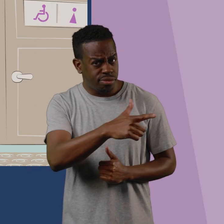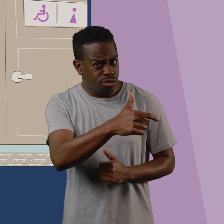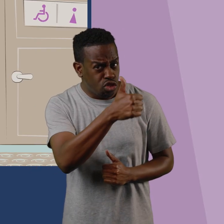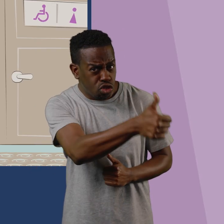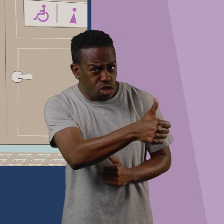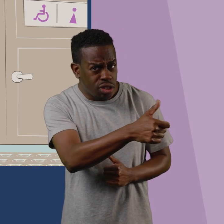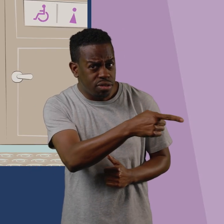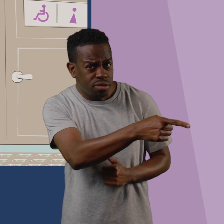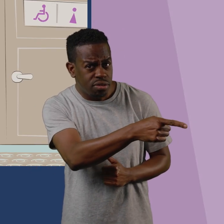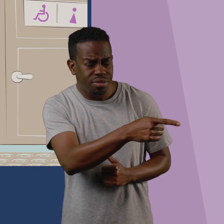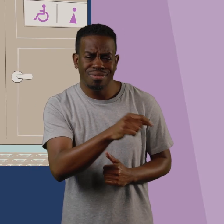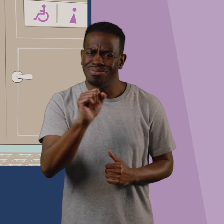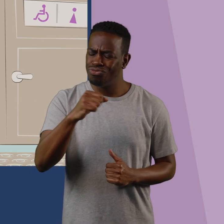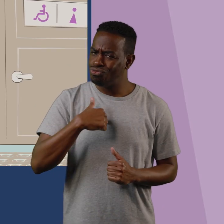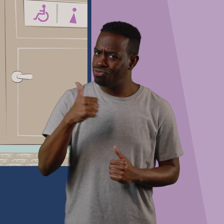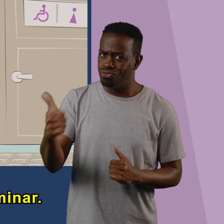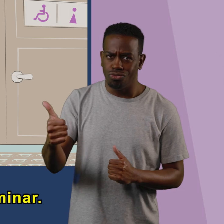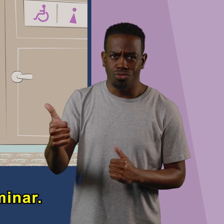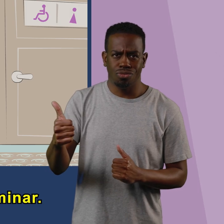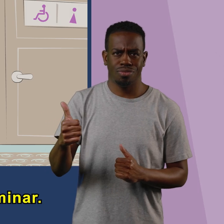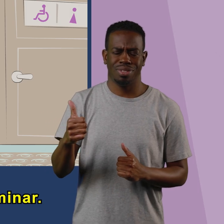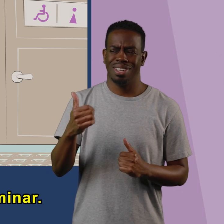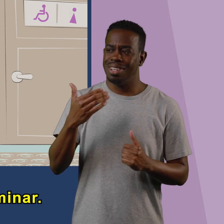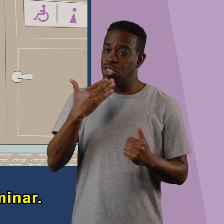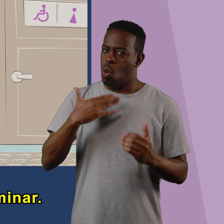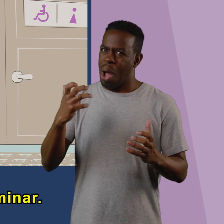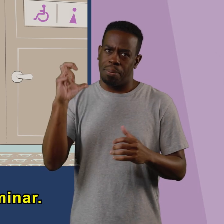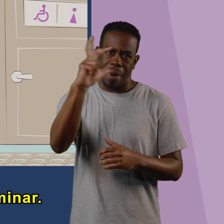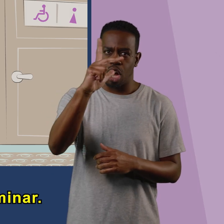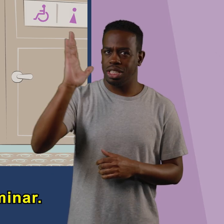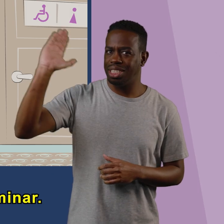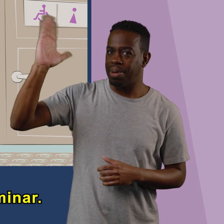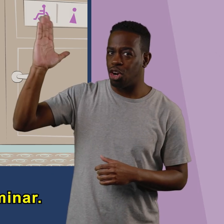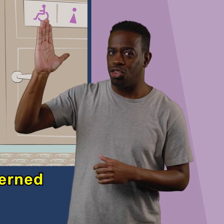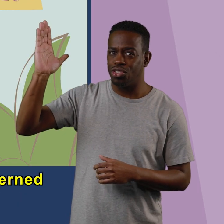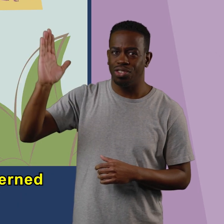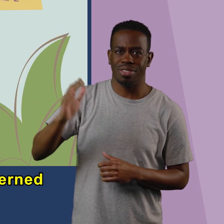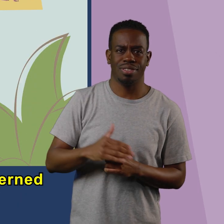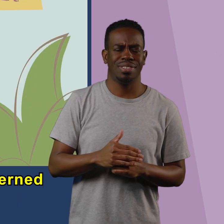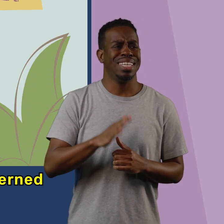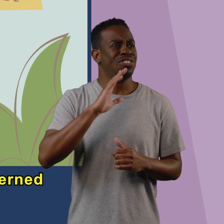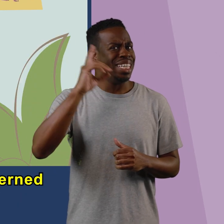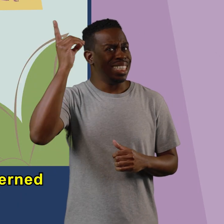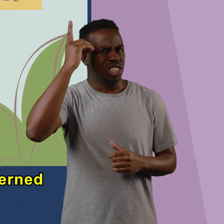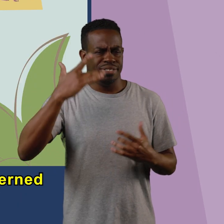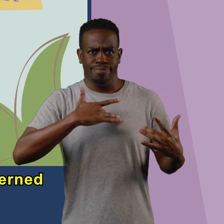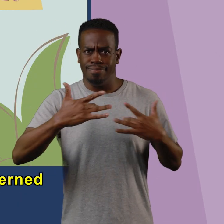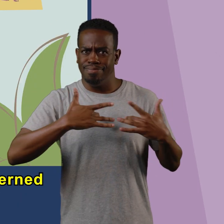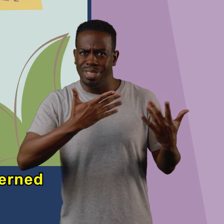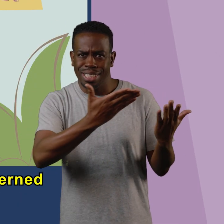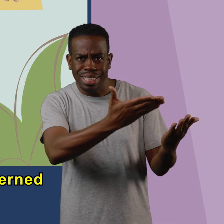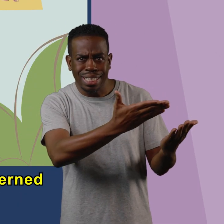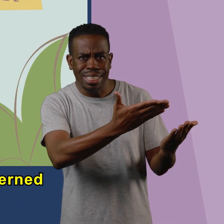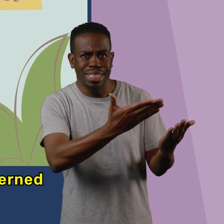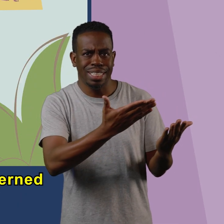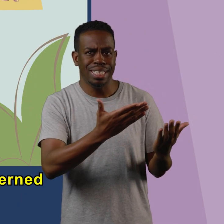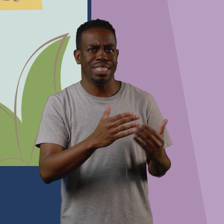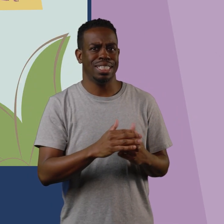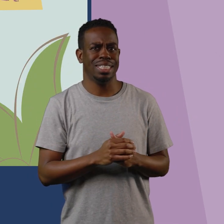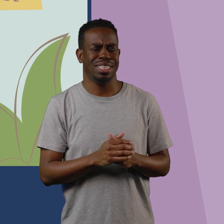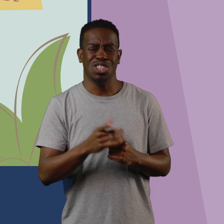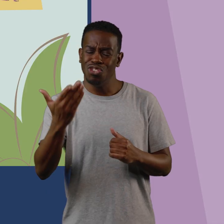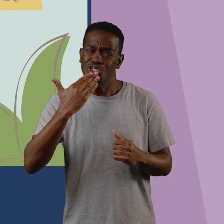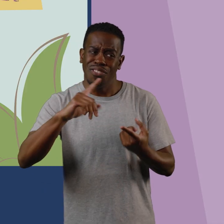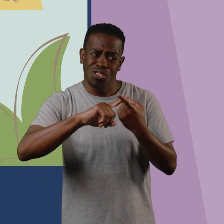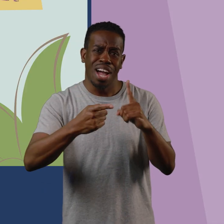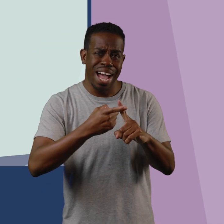You good? Yes, I'm good. Thank you. I just want to get back to the seminar. You know, Dexter was very concerned about you. He's